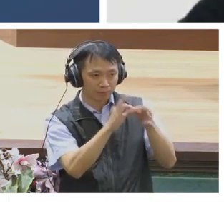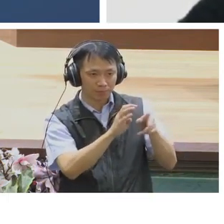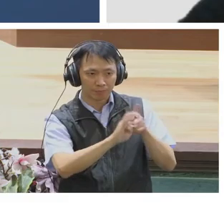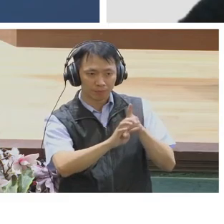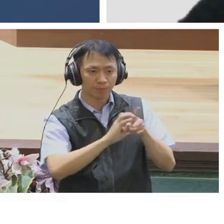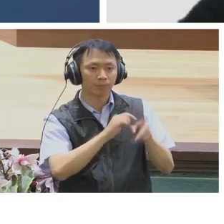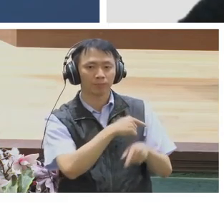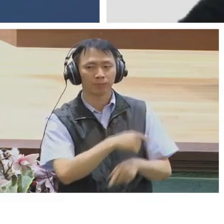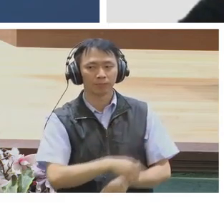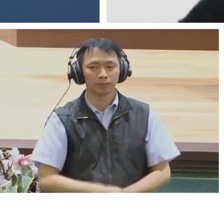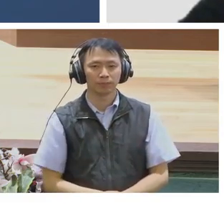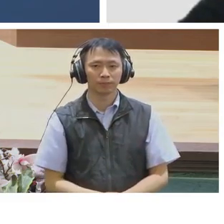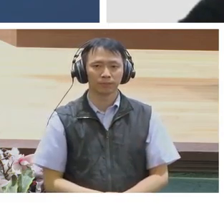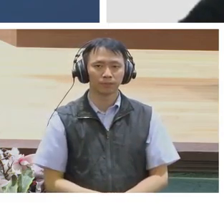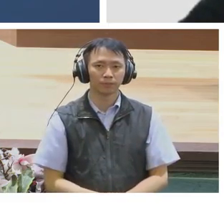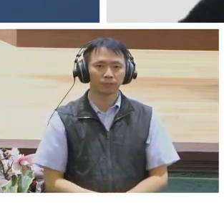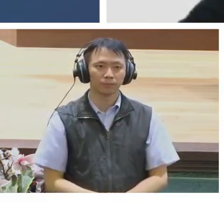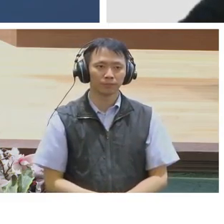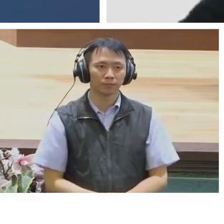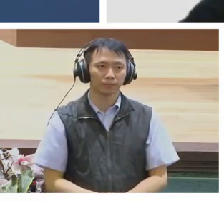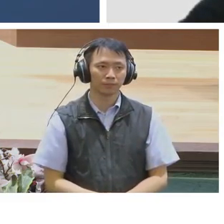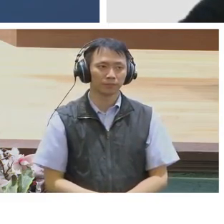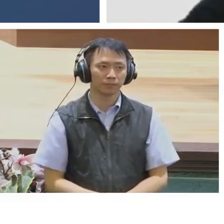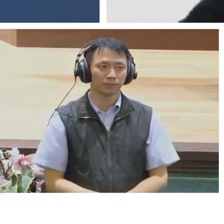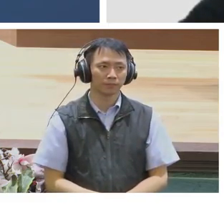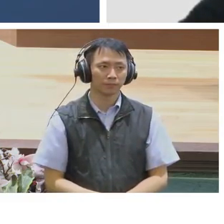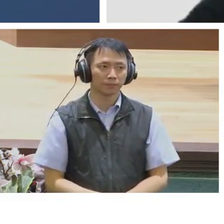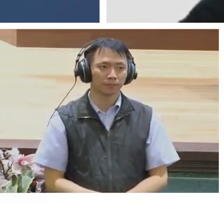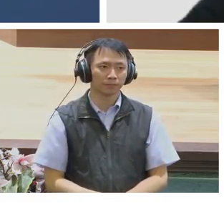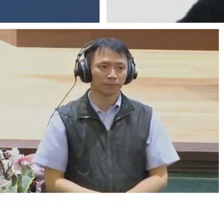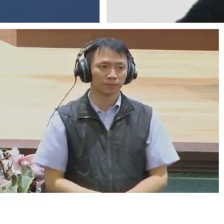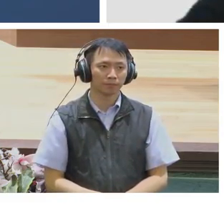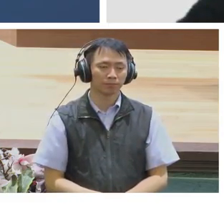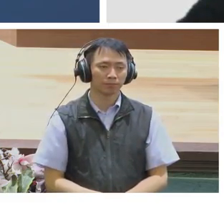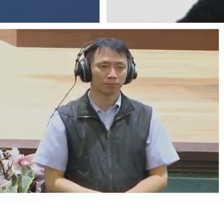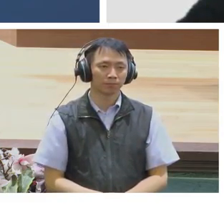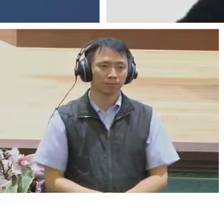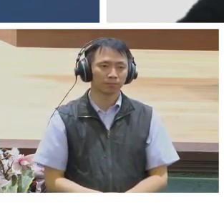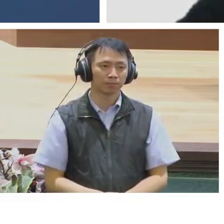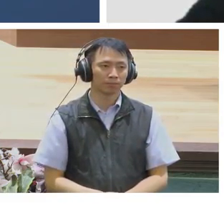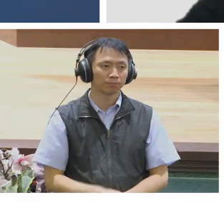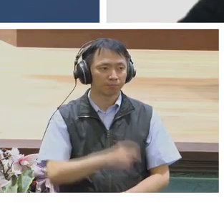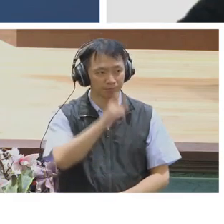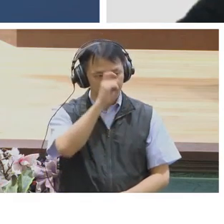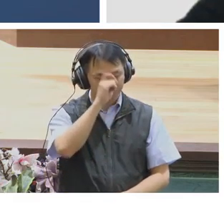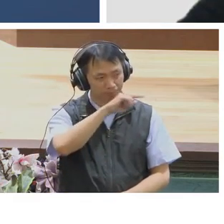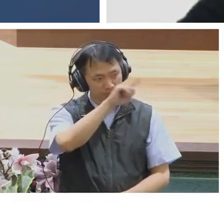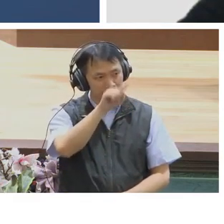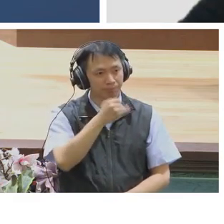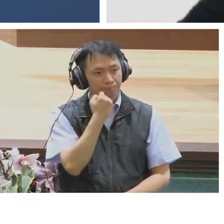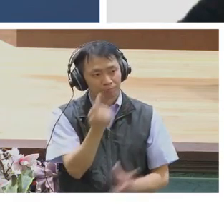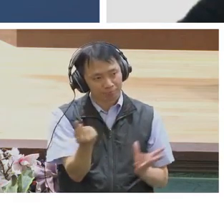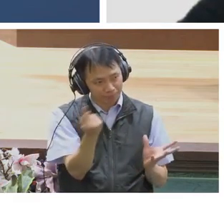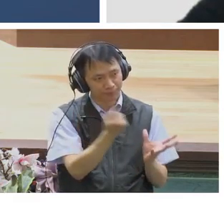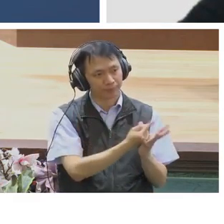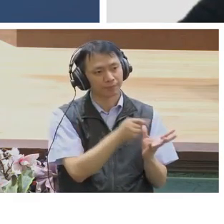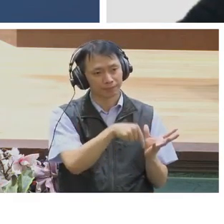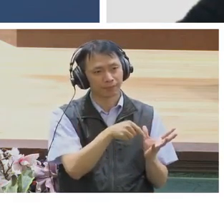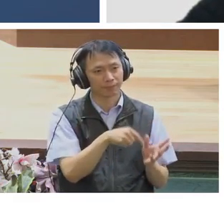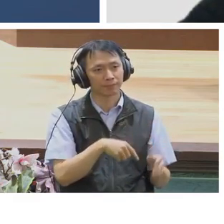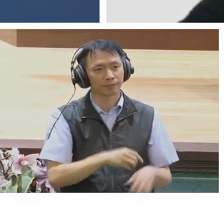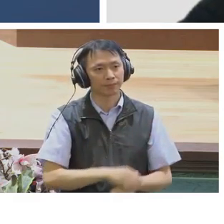like to join the conference and be able to talk more about this. We have a lot of different data points that we can bring. We